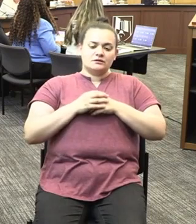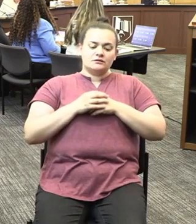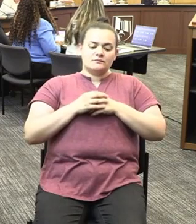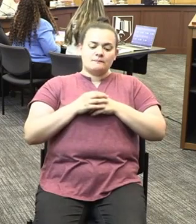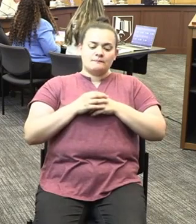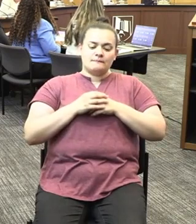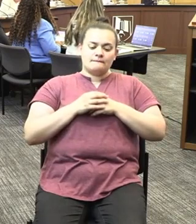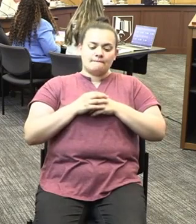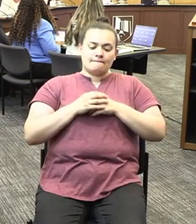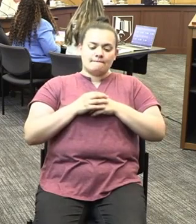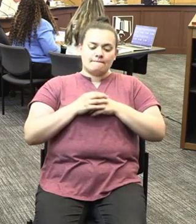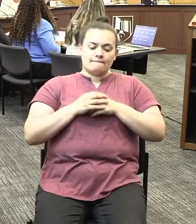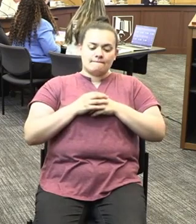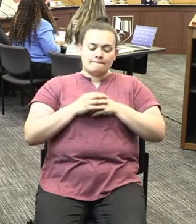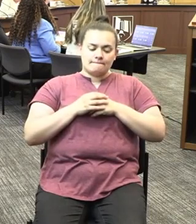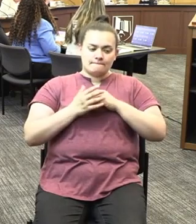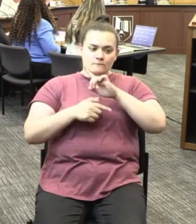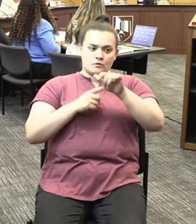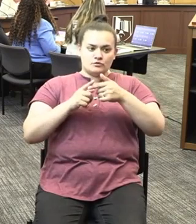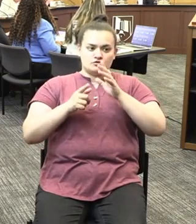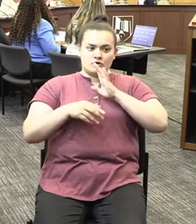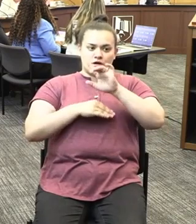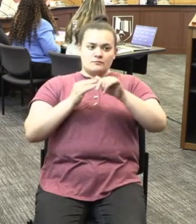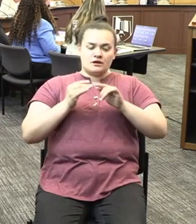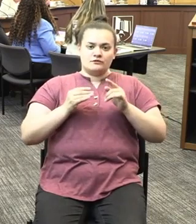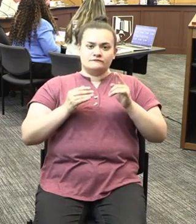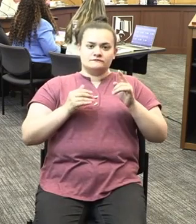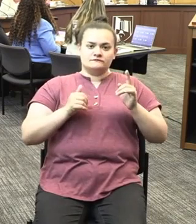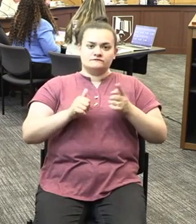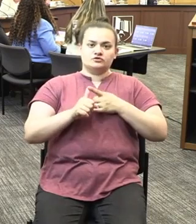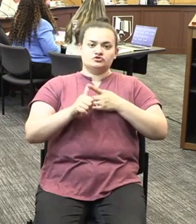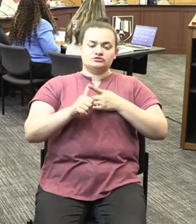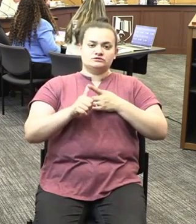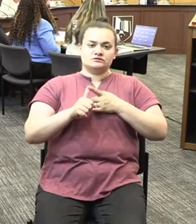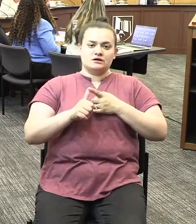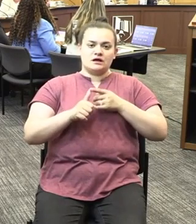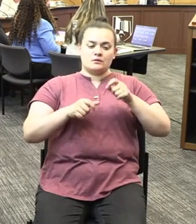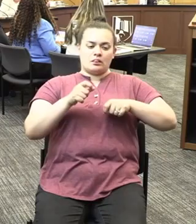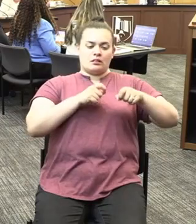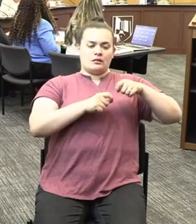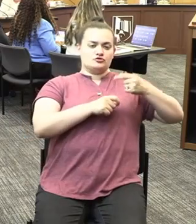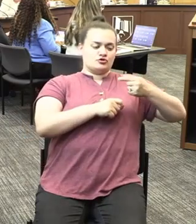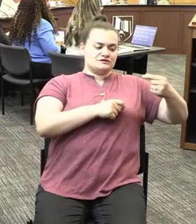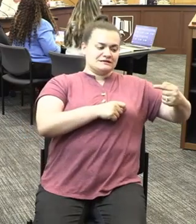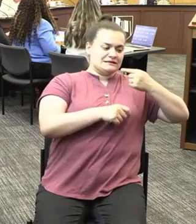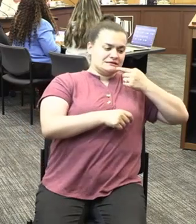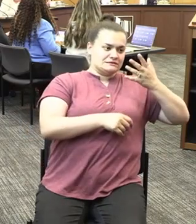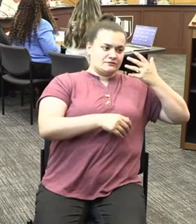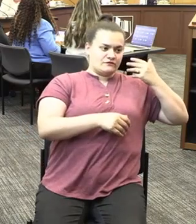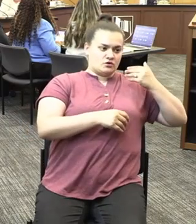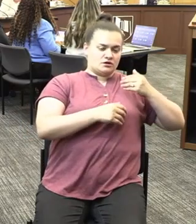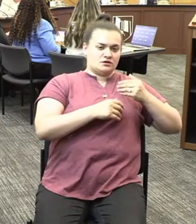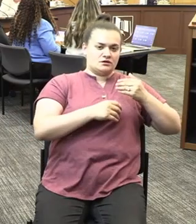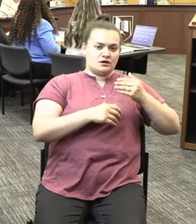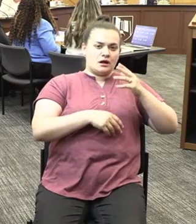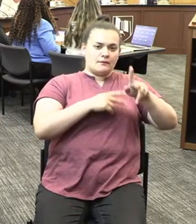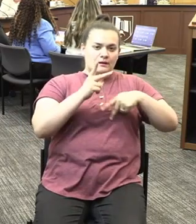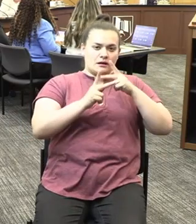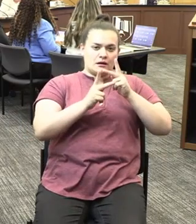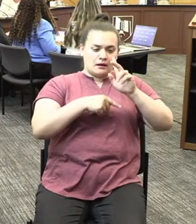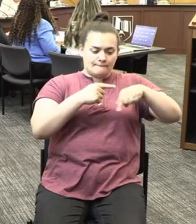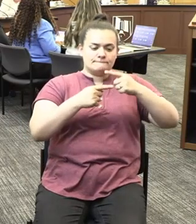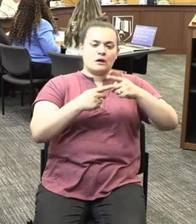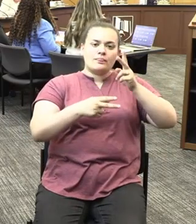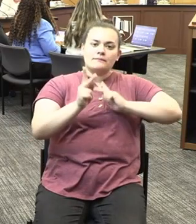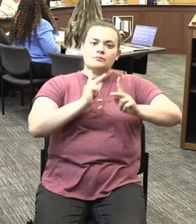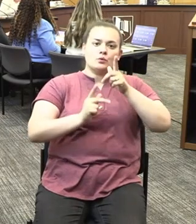so when we talk about first, and I'm going to go back to something Trustee Garcia-Guia said a little while ago about the people who crossed our